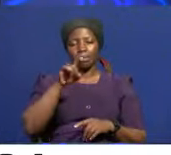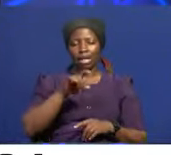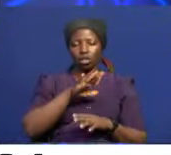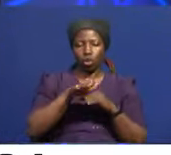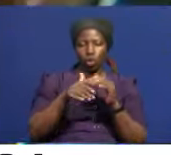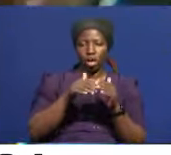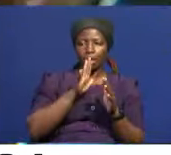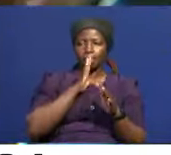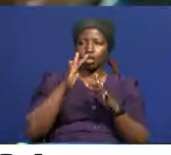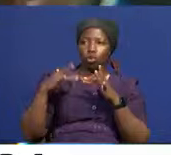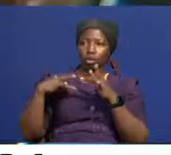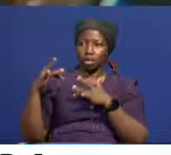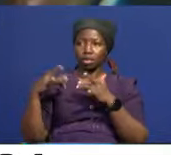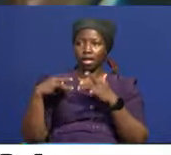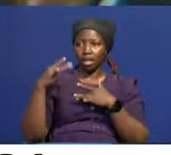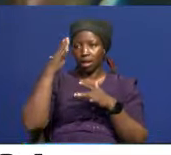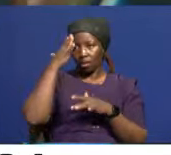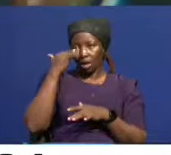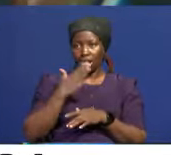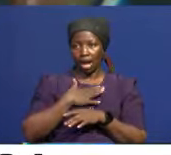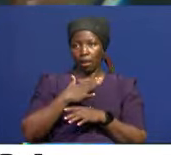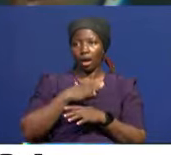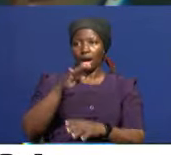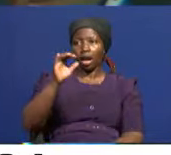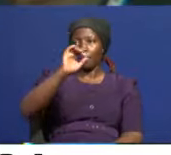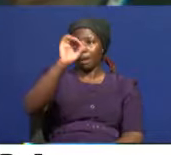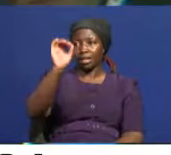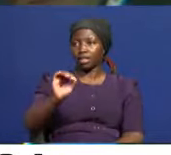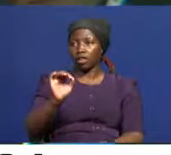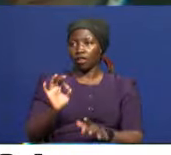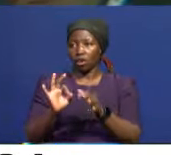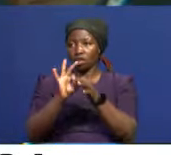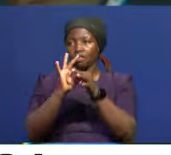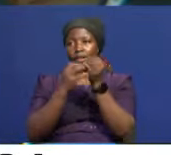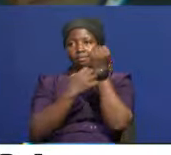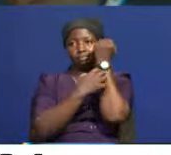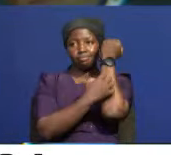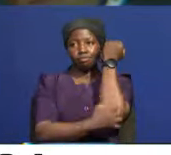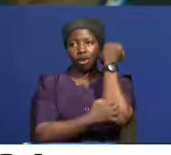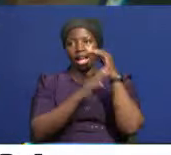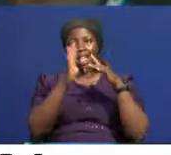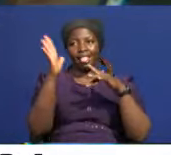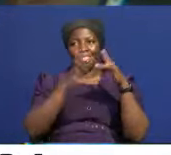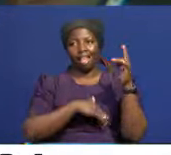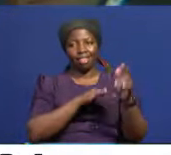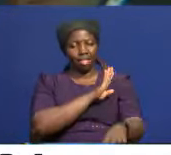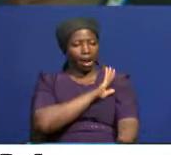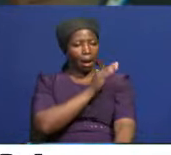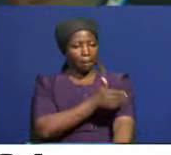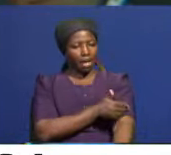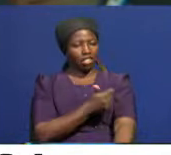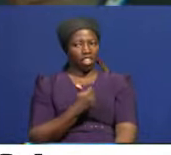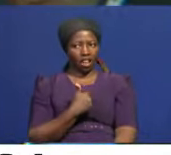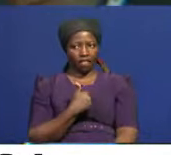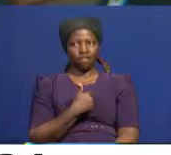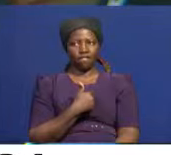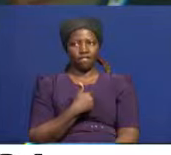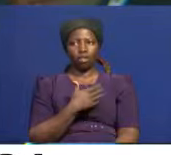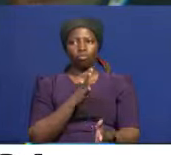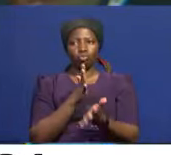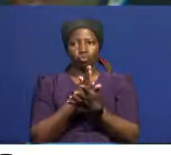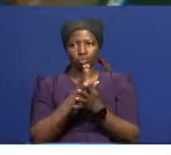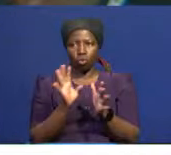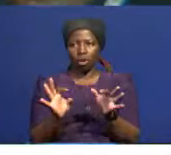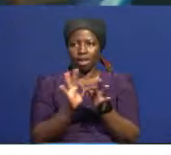concerned by the fact that our rate of connectivity is poorer than the existing potential. Despite these